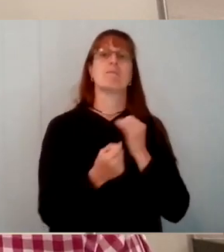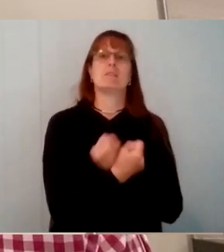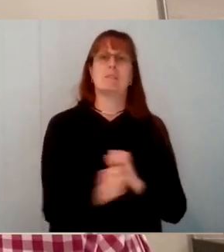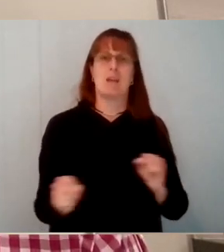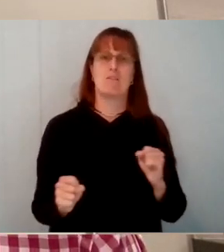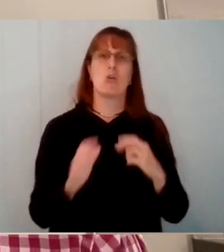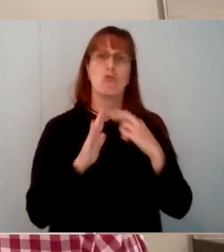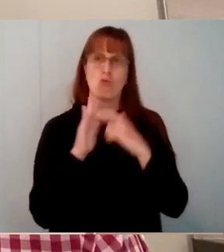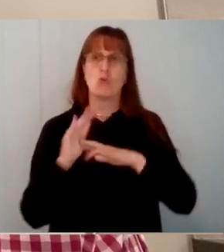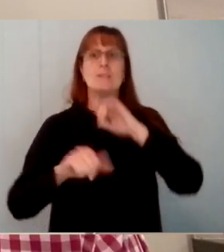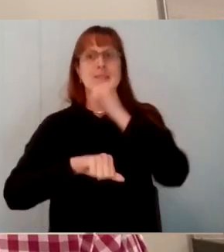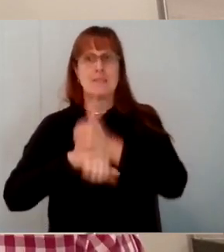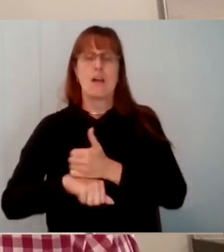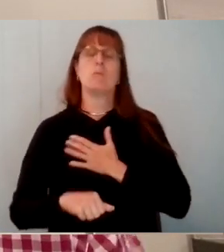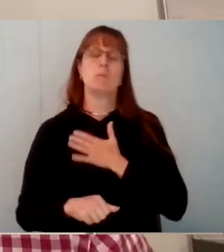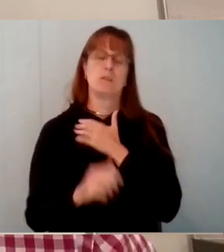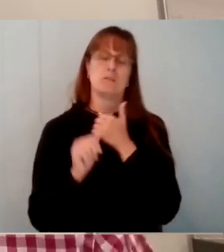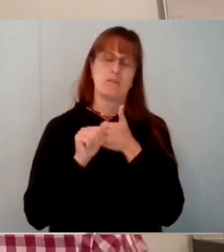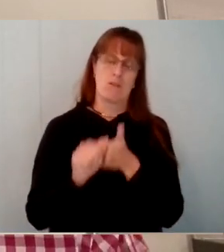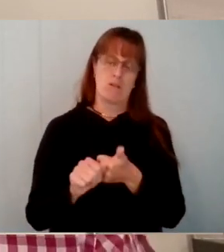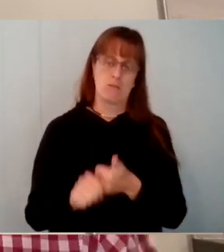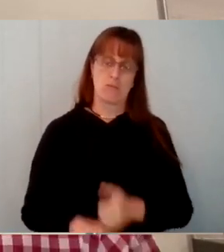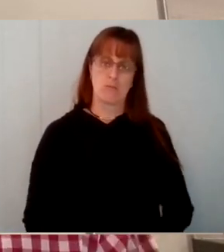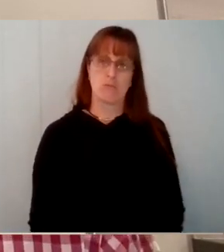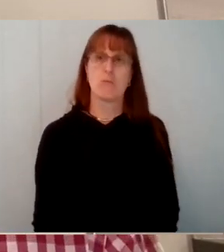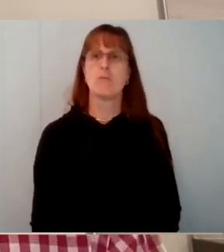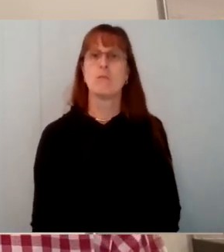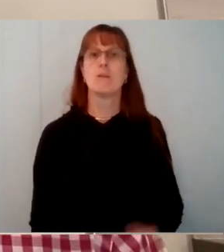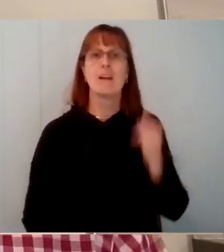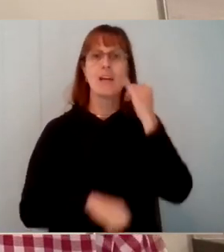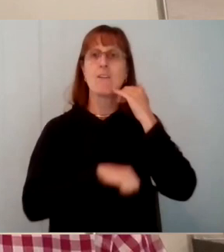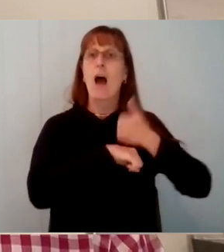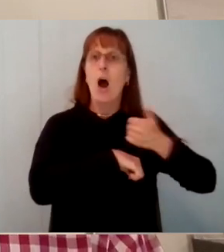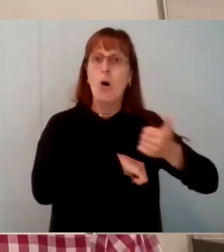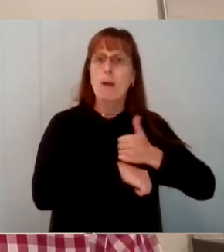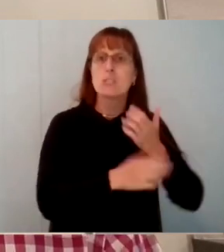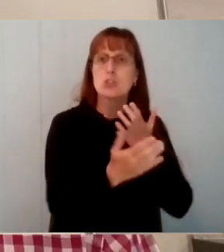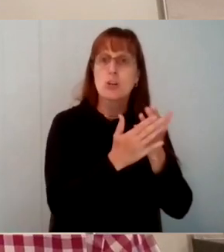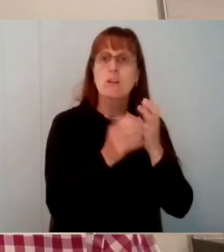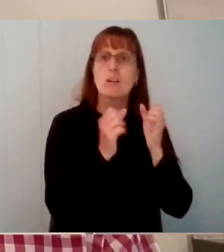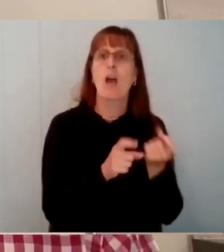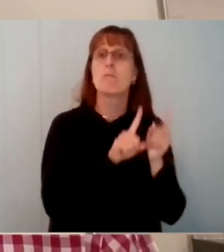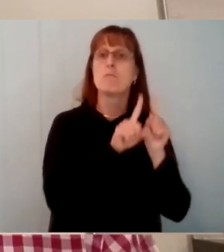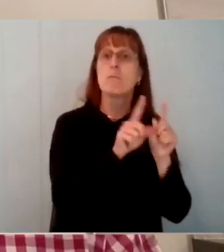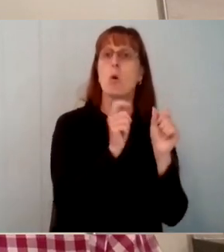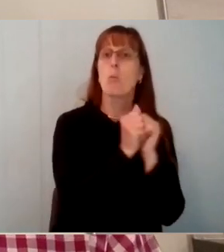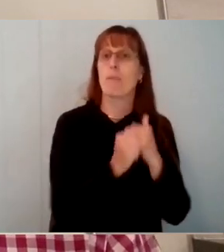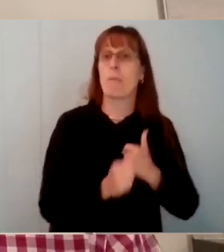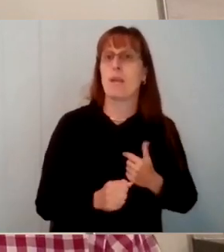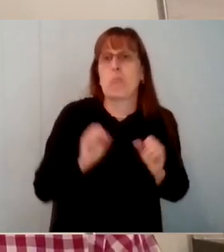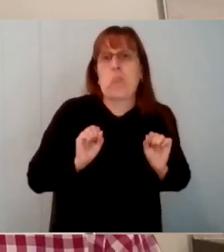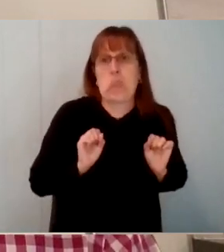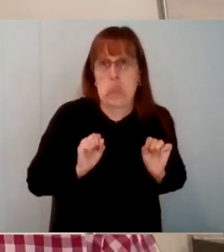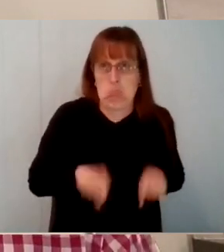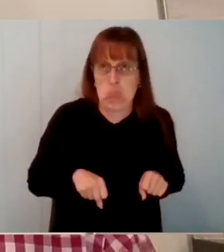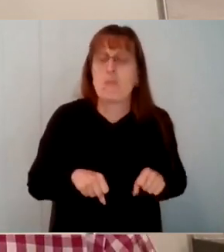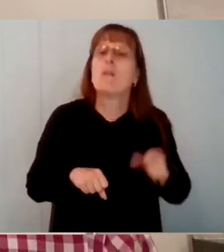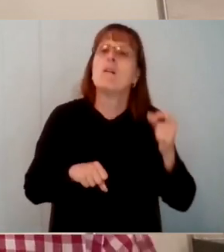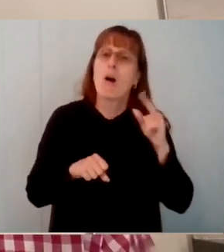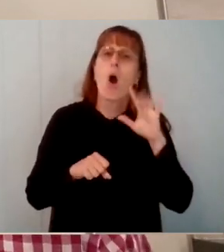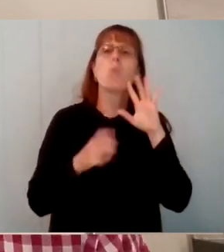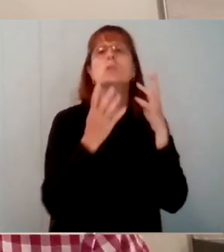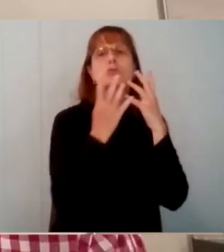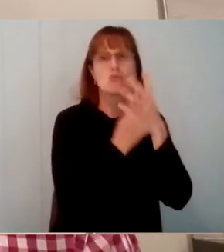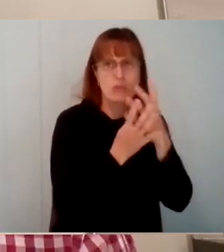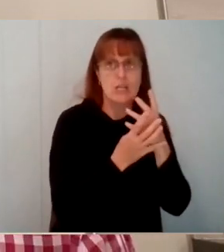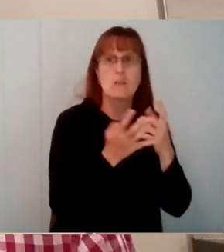well for everyone, and so we need you to follow those rules. So please do that. Also, if you're going to an outpatient service, you can bring someone with you as well.